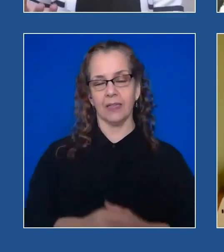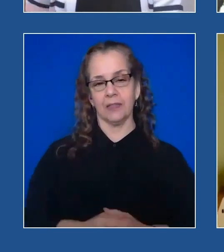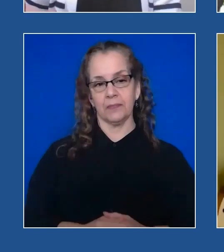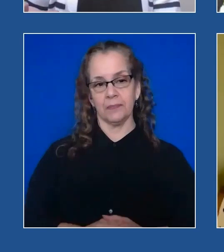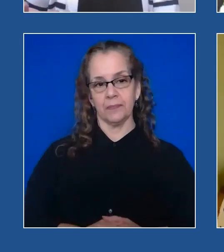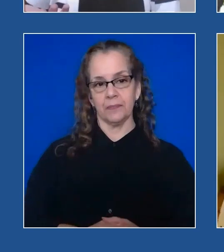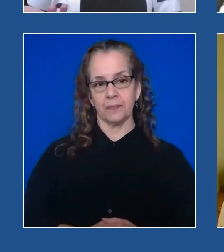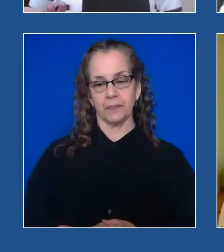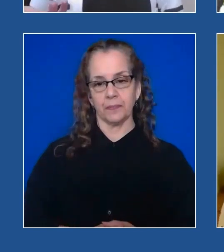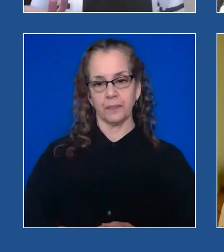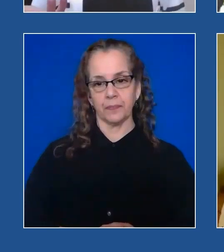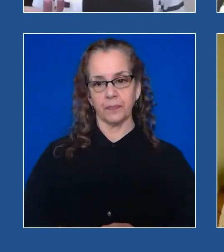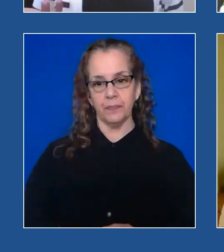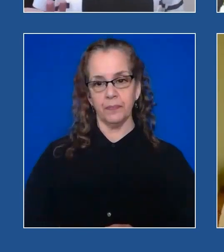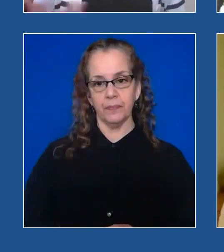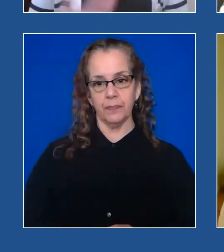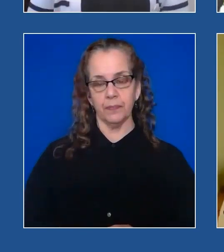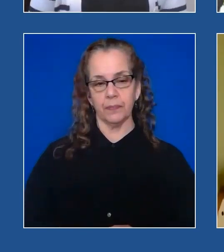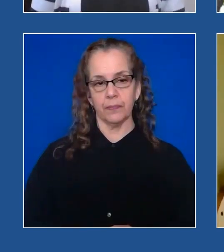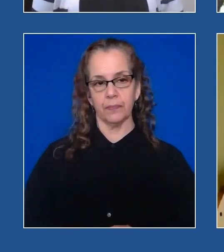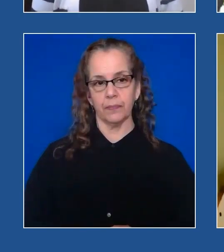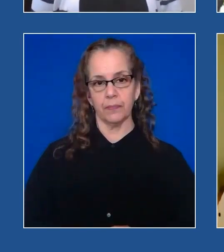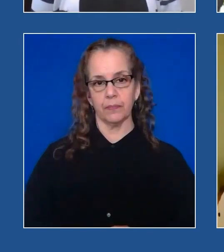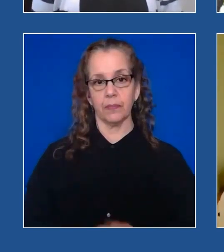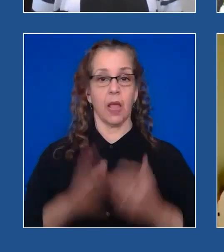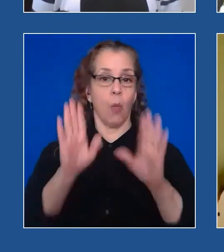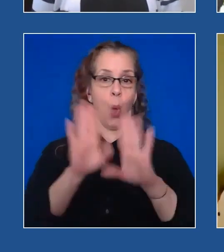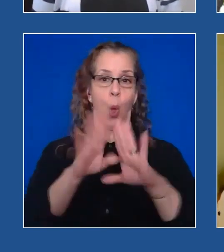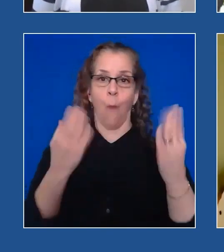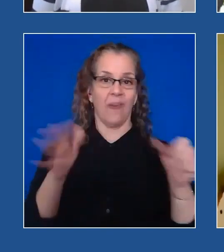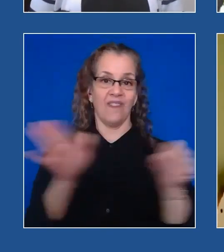this is something I'll open up to the entire panel.